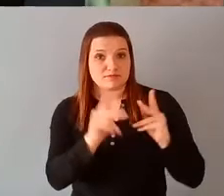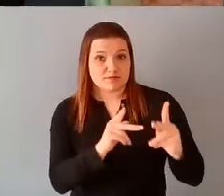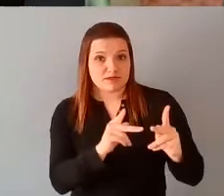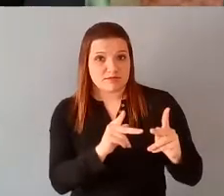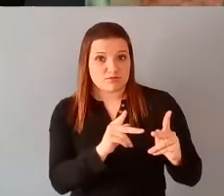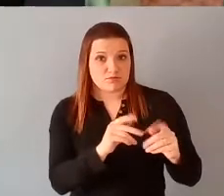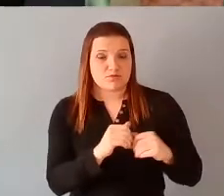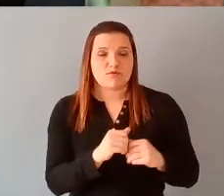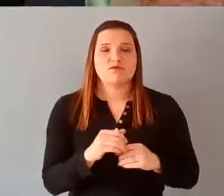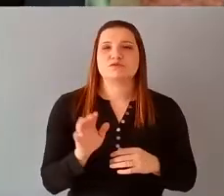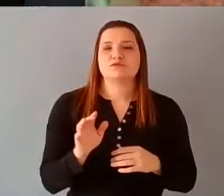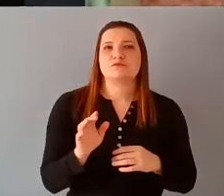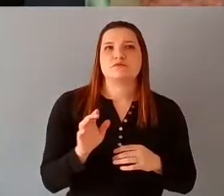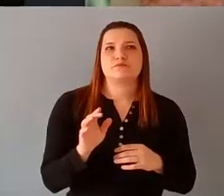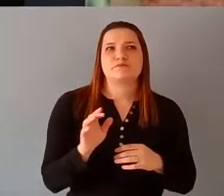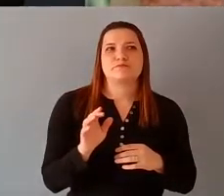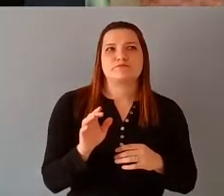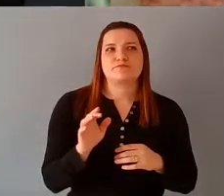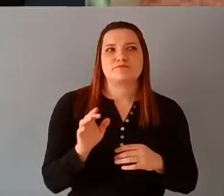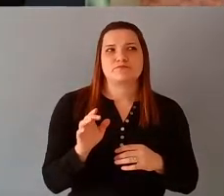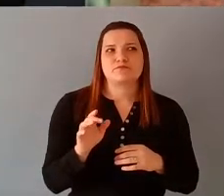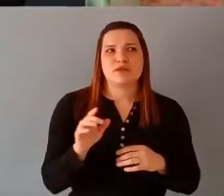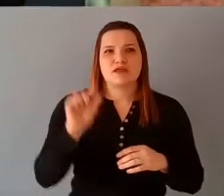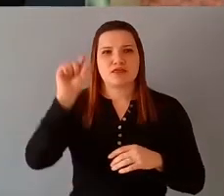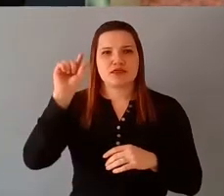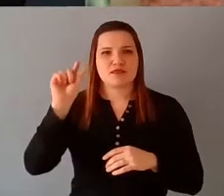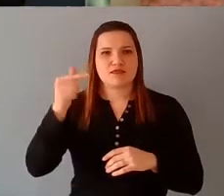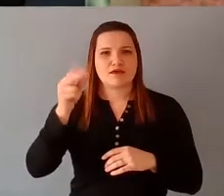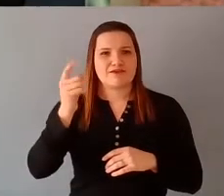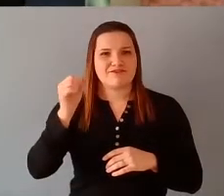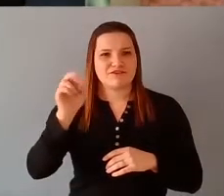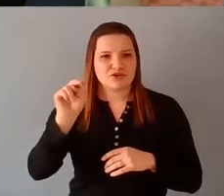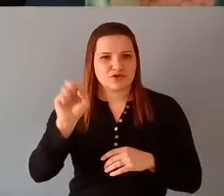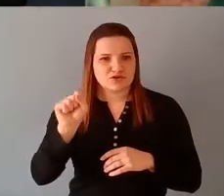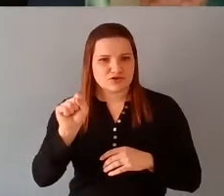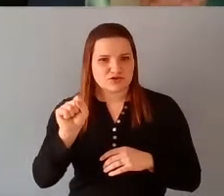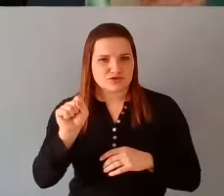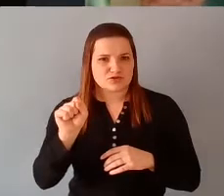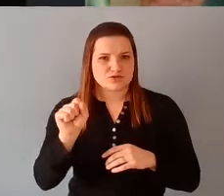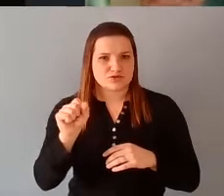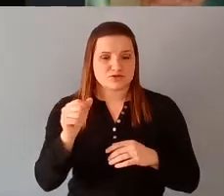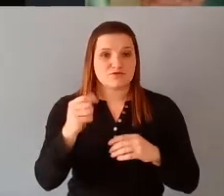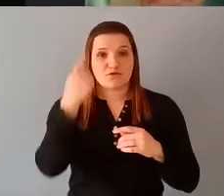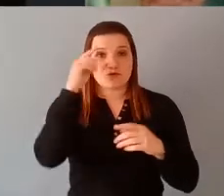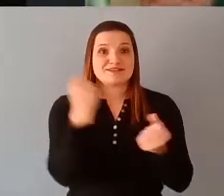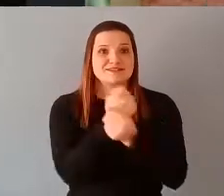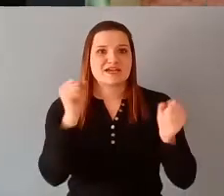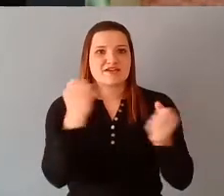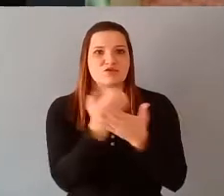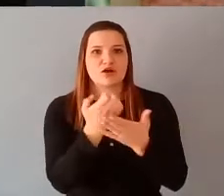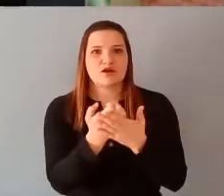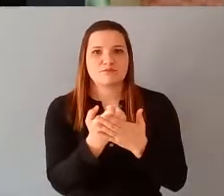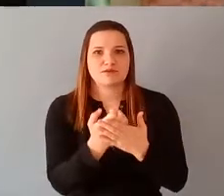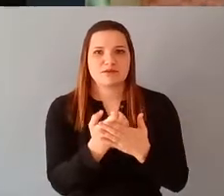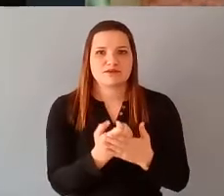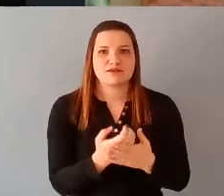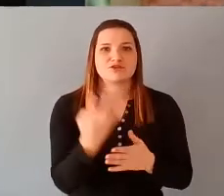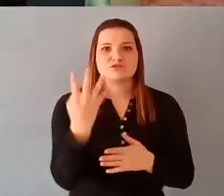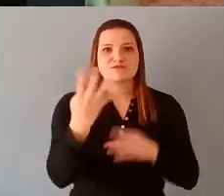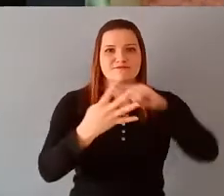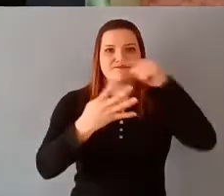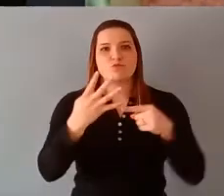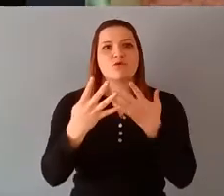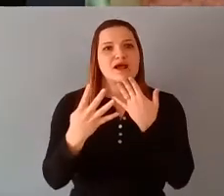may recall that under the governor's blueprint for a safer economy, there's the 4-tiered system, and that's one